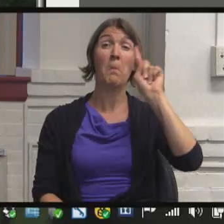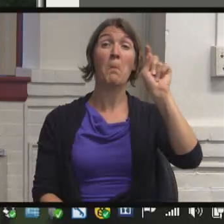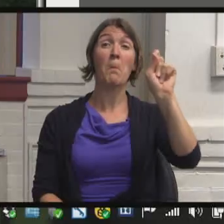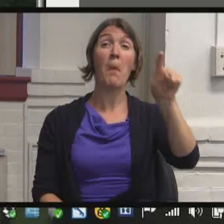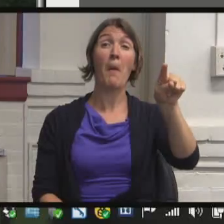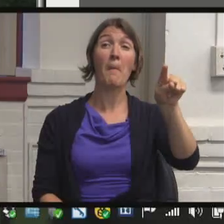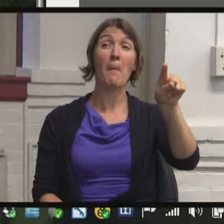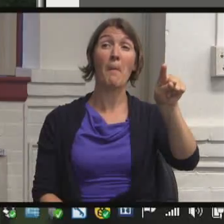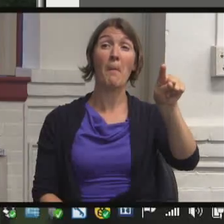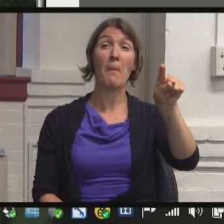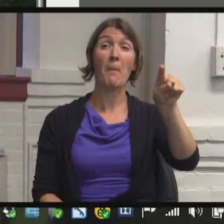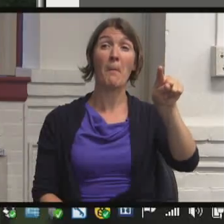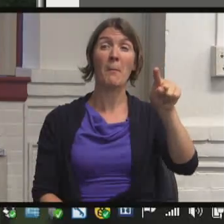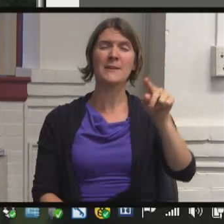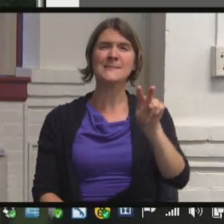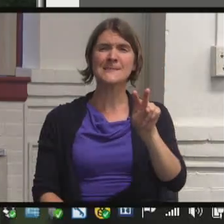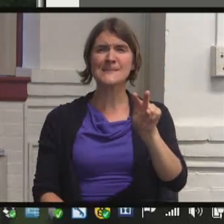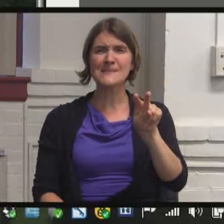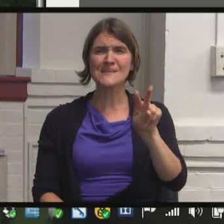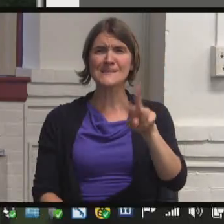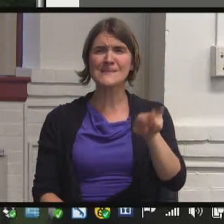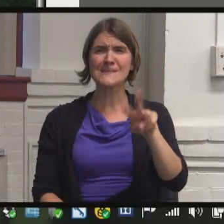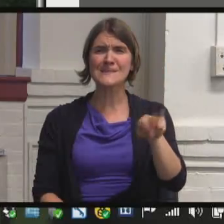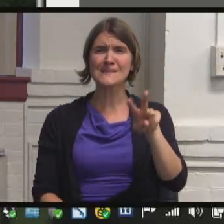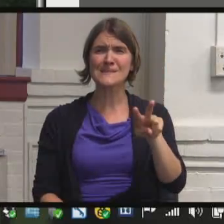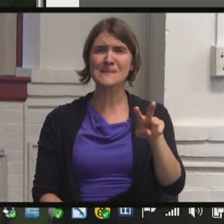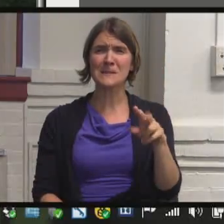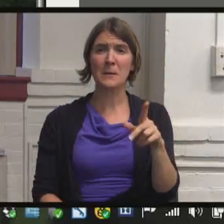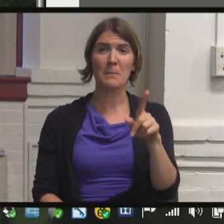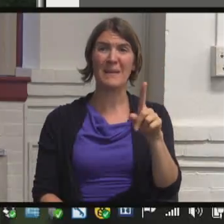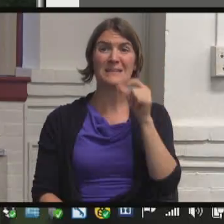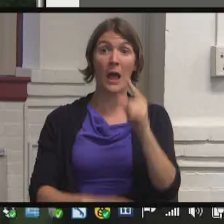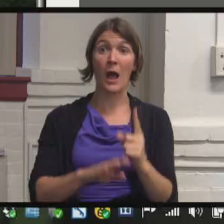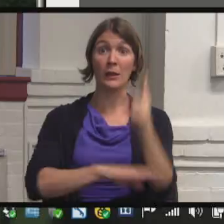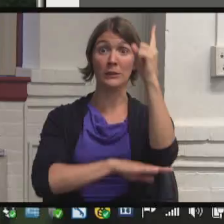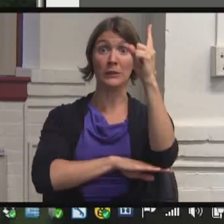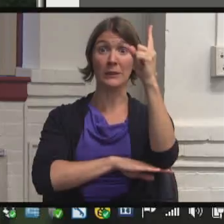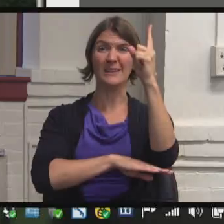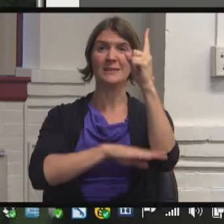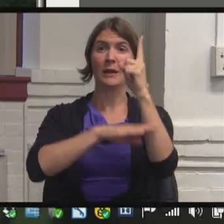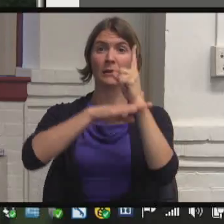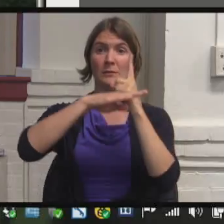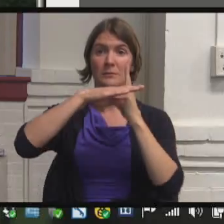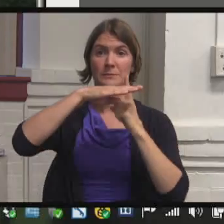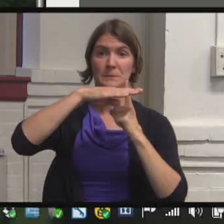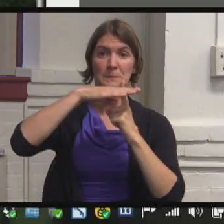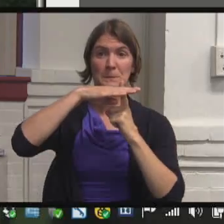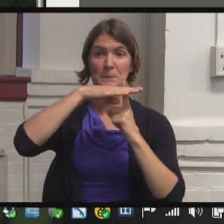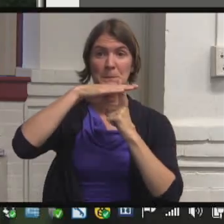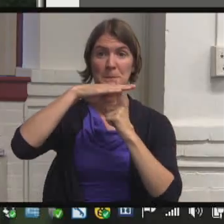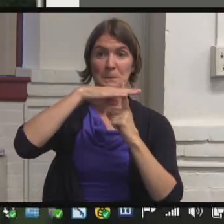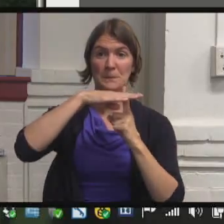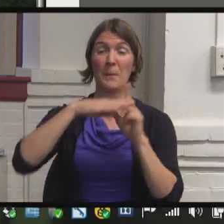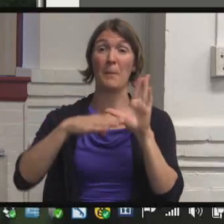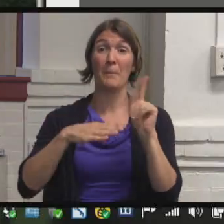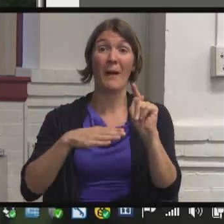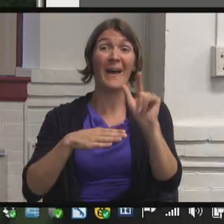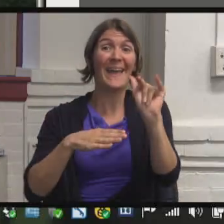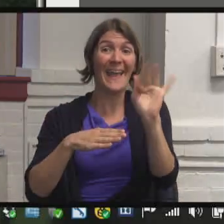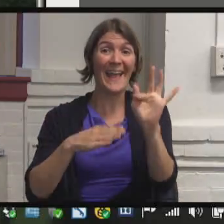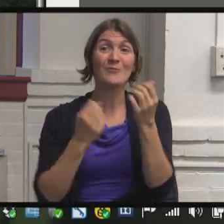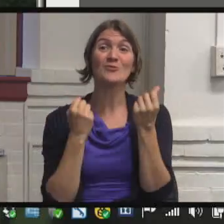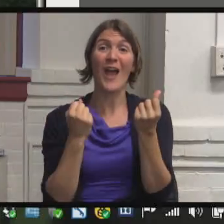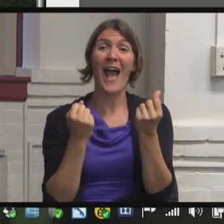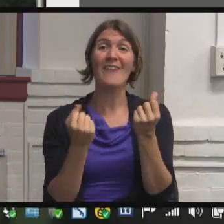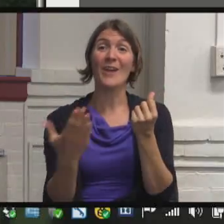What's challenging for us with this one is, although it doesn't break the ridge line, we think that under the right conditions as you approach